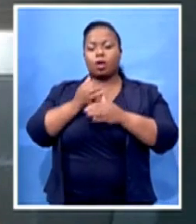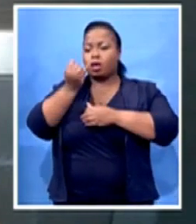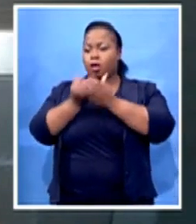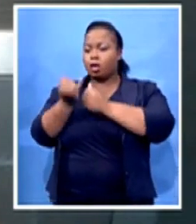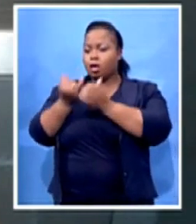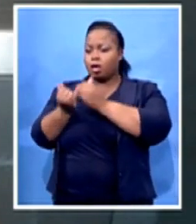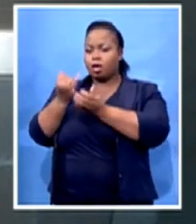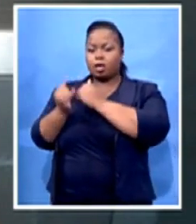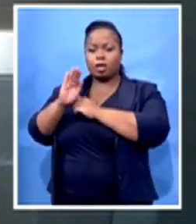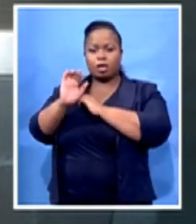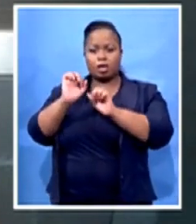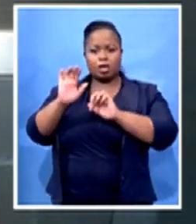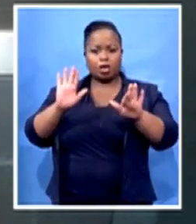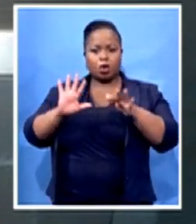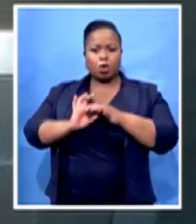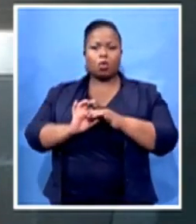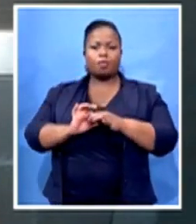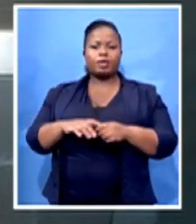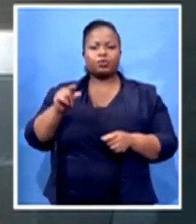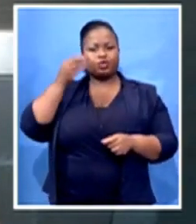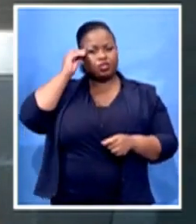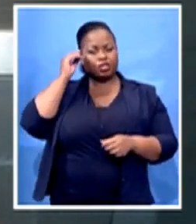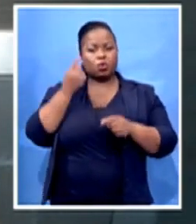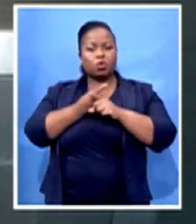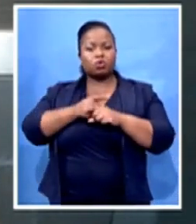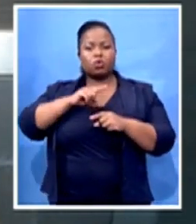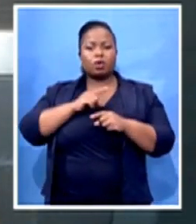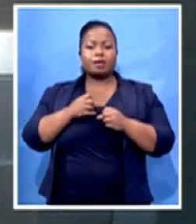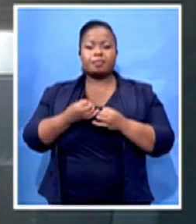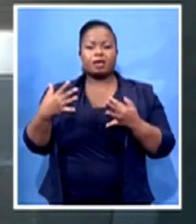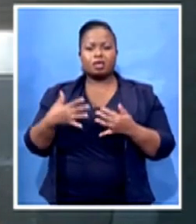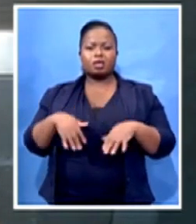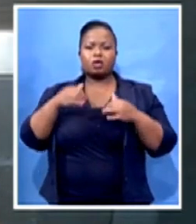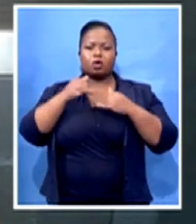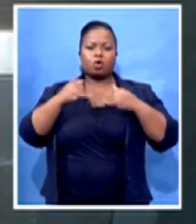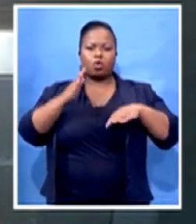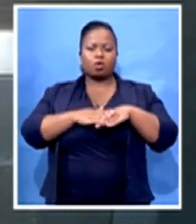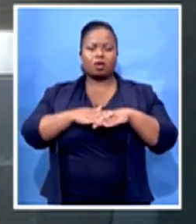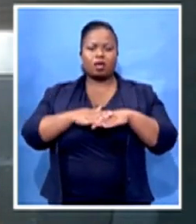in cyber activity. So you should be cautious of that. The trends in terms of how